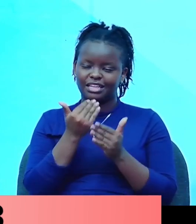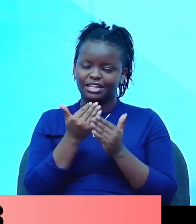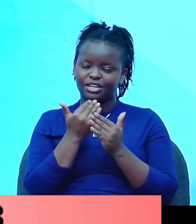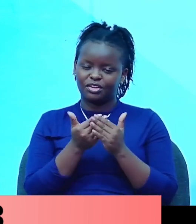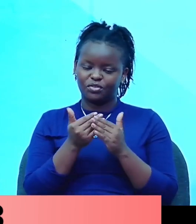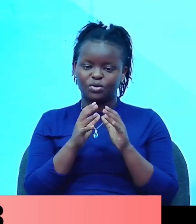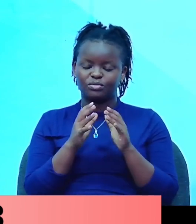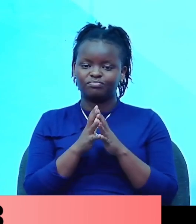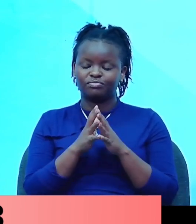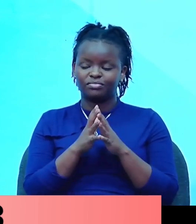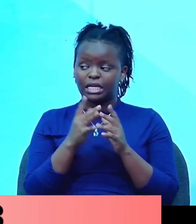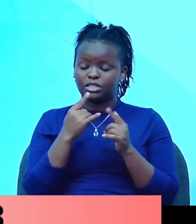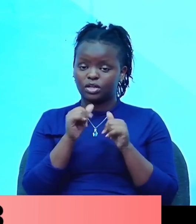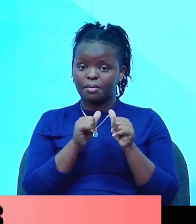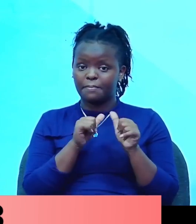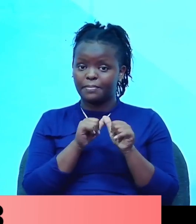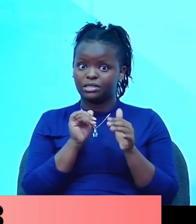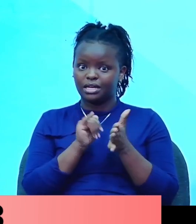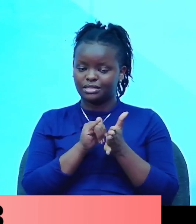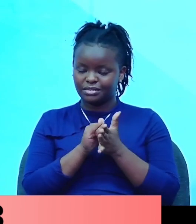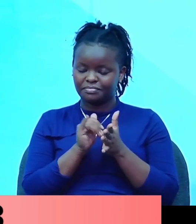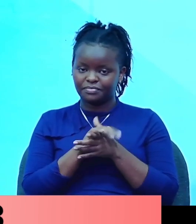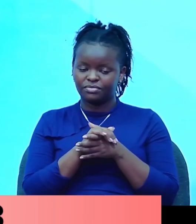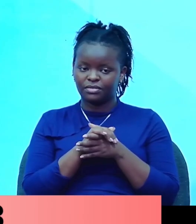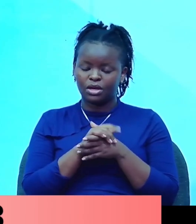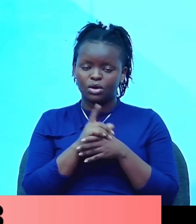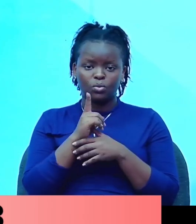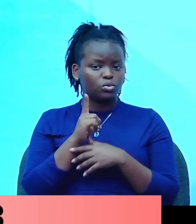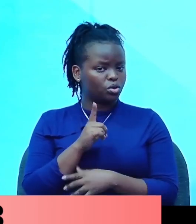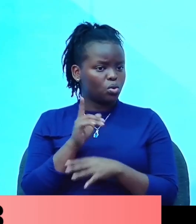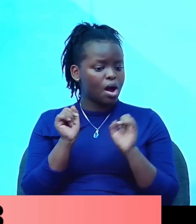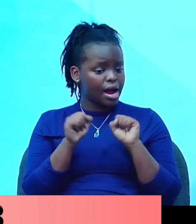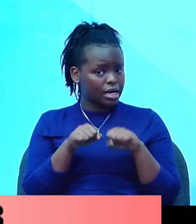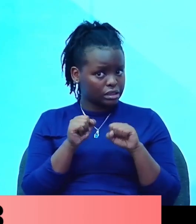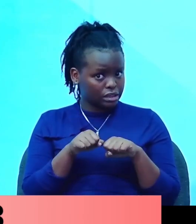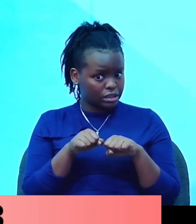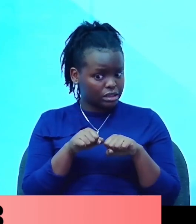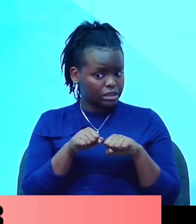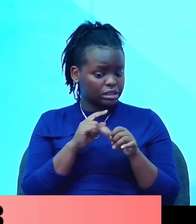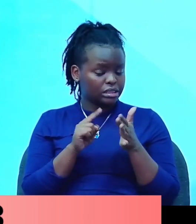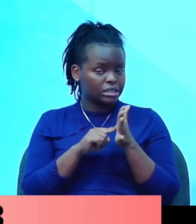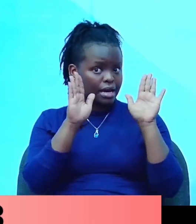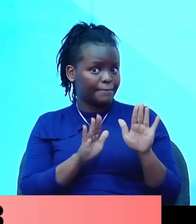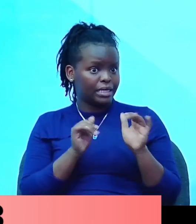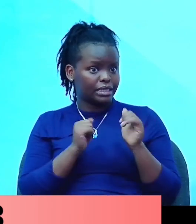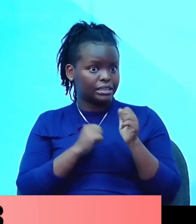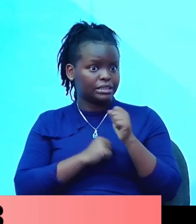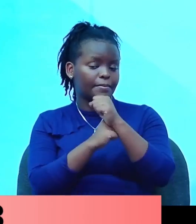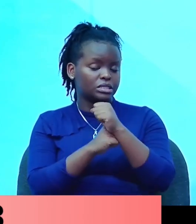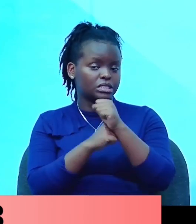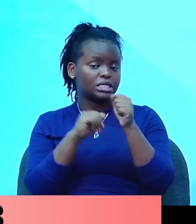And for example, just tying to that as well, would you agree that this campaign supports the KCB's